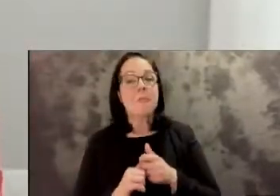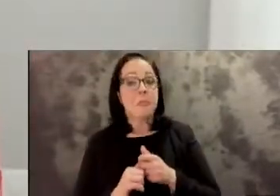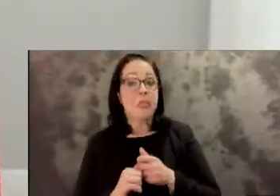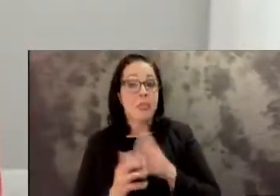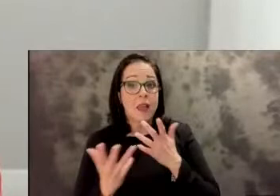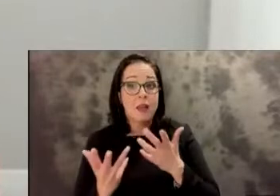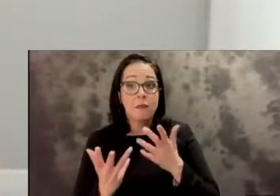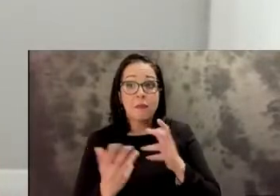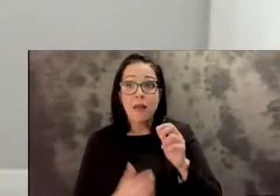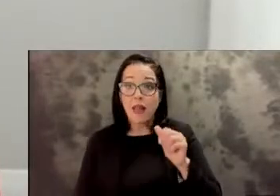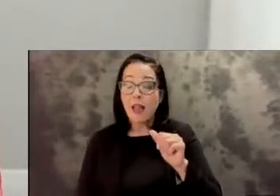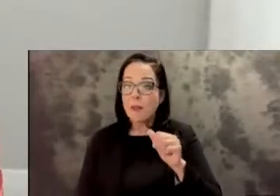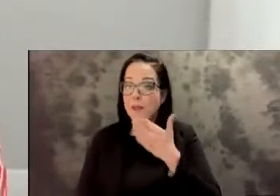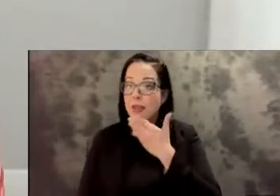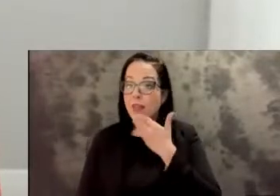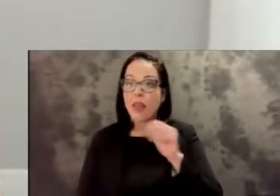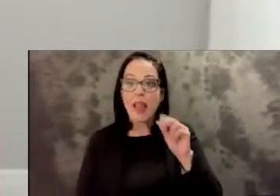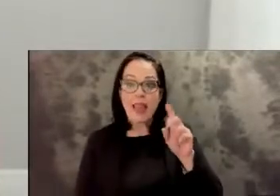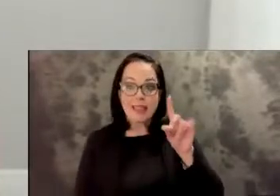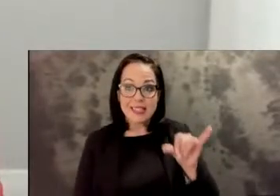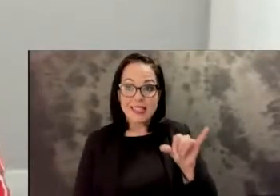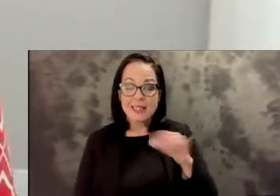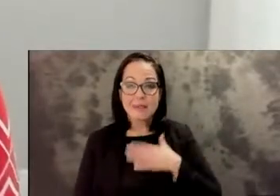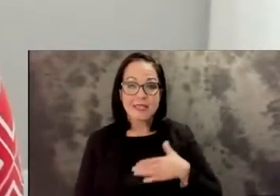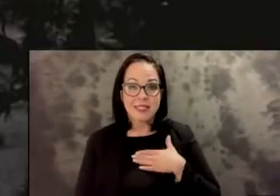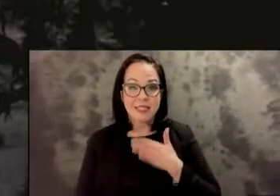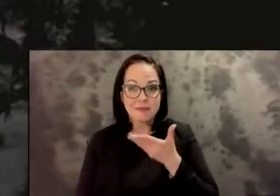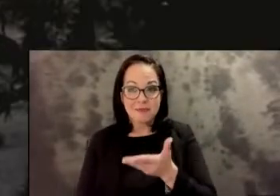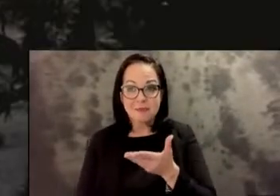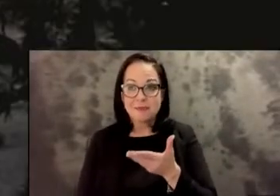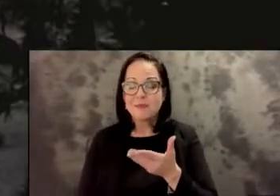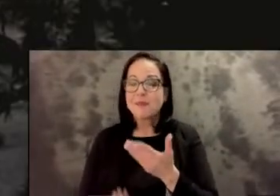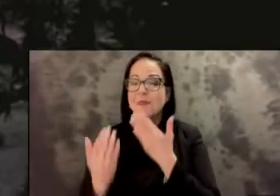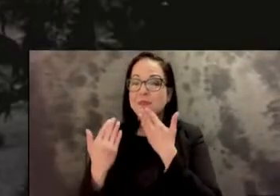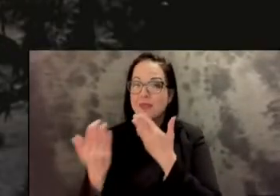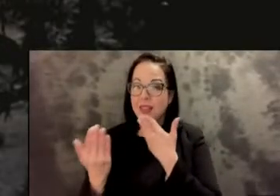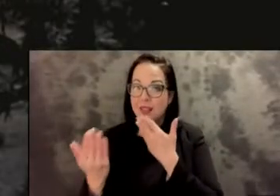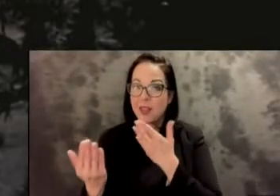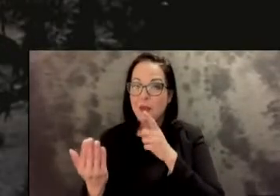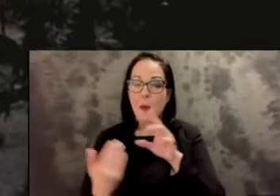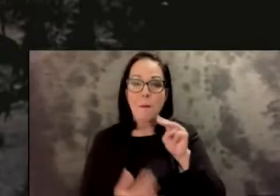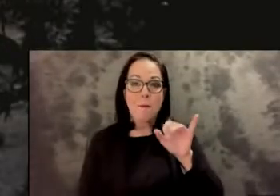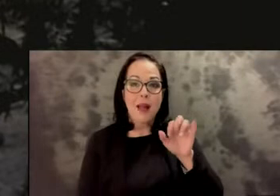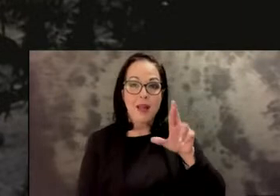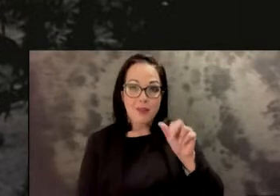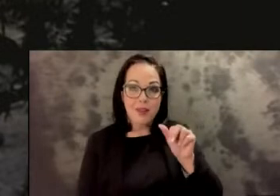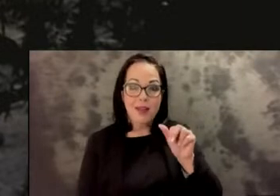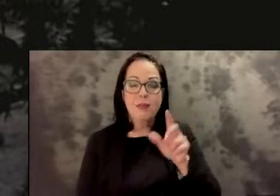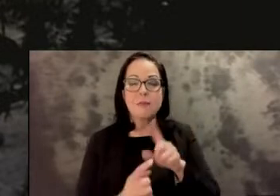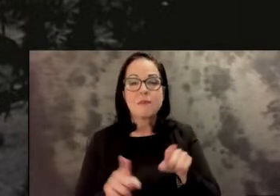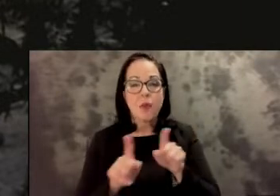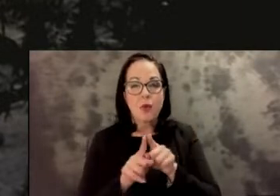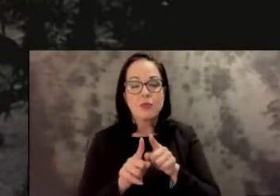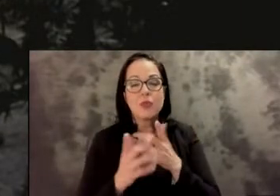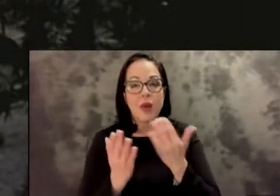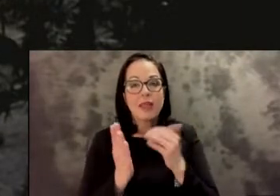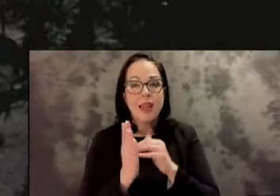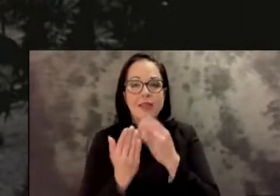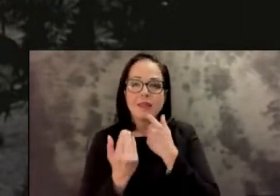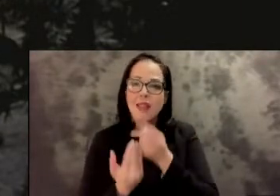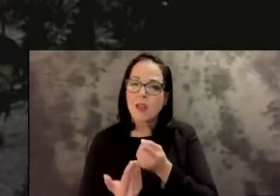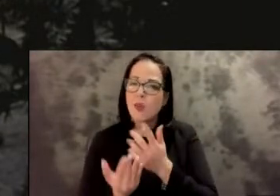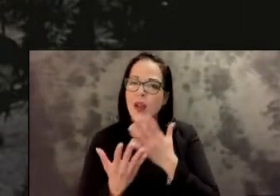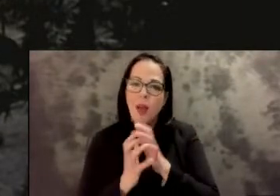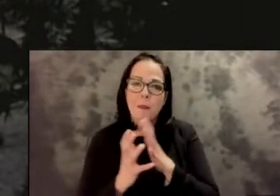Andy, please. Thank you, Vincent. Andy, please. Thank you, Myra. And again, I want to just say how much I